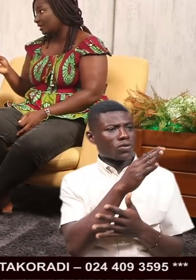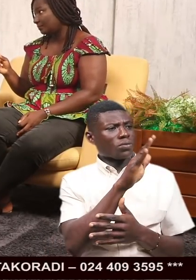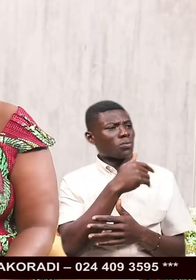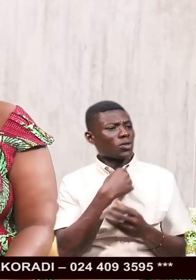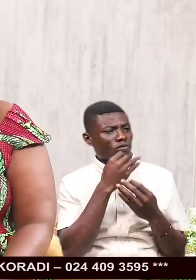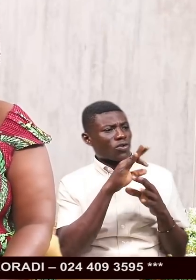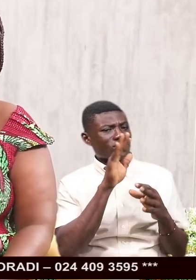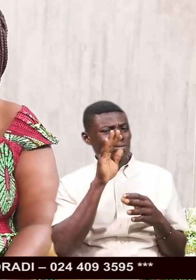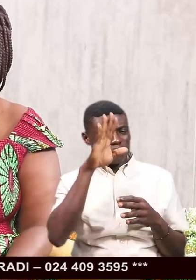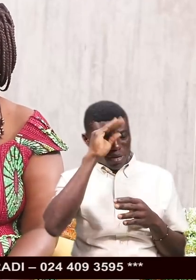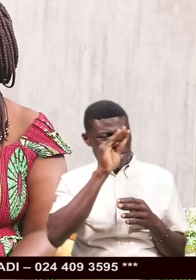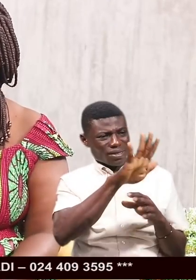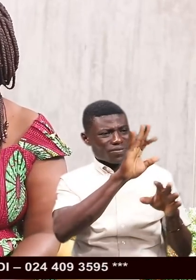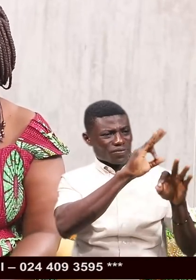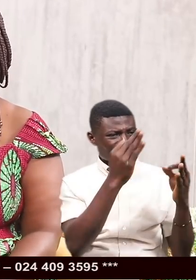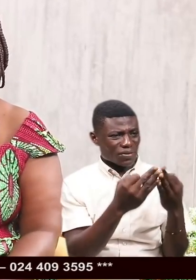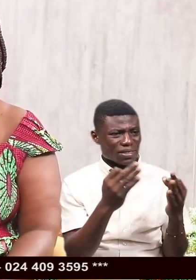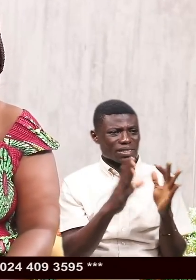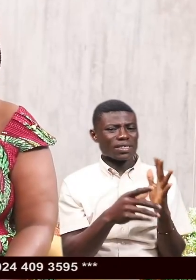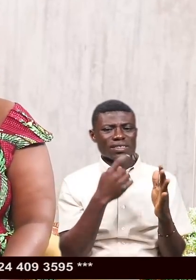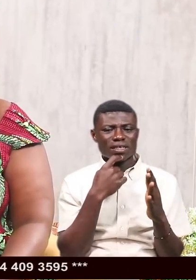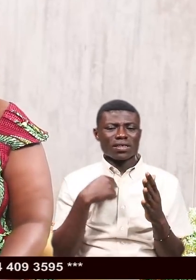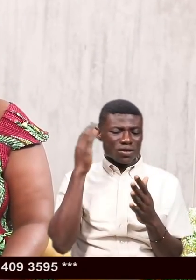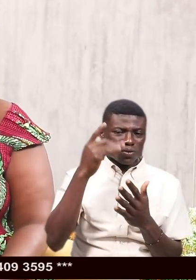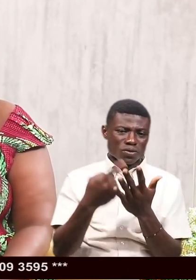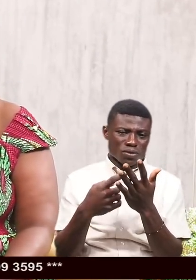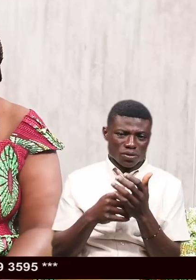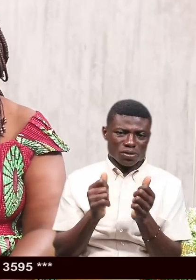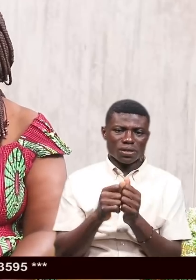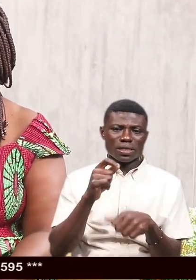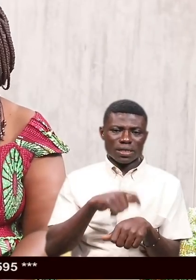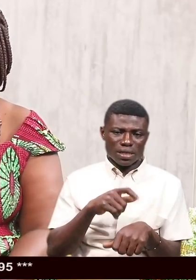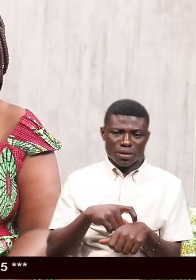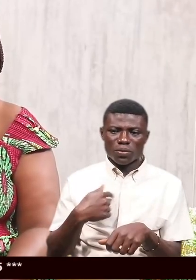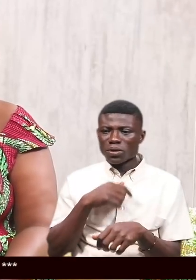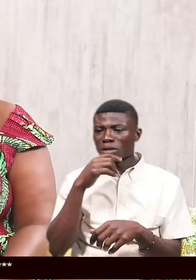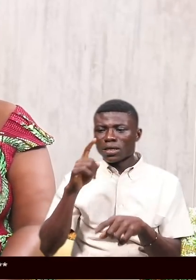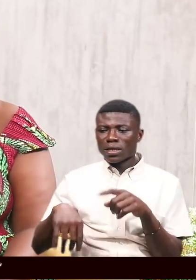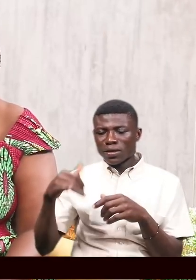na mani. So musi ene nebe kasa time difference.